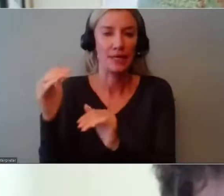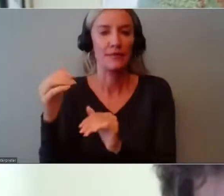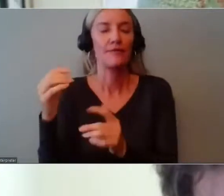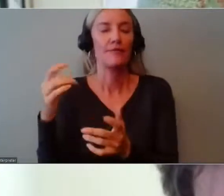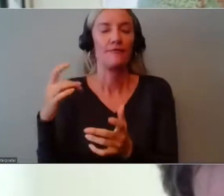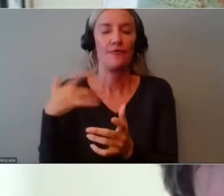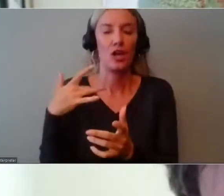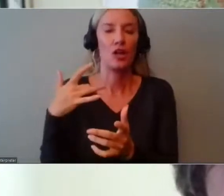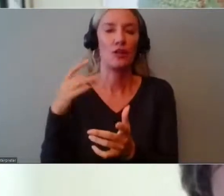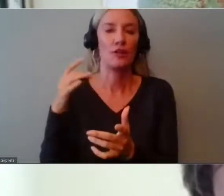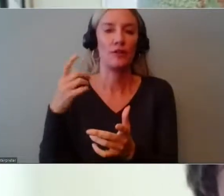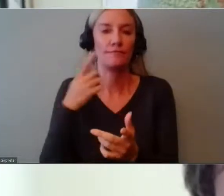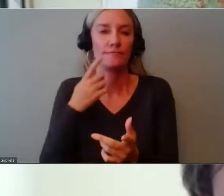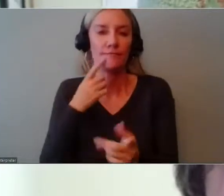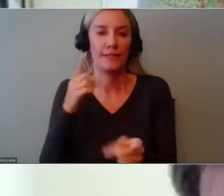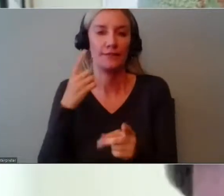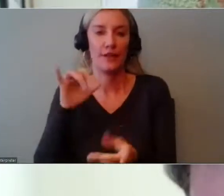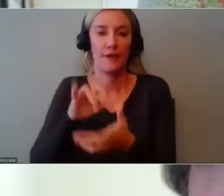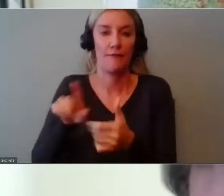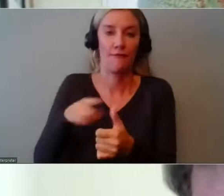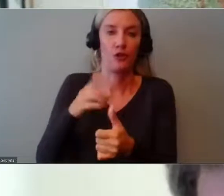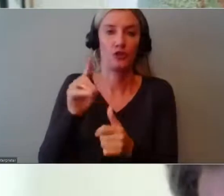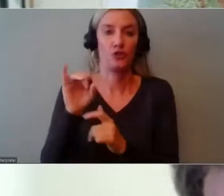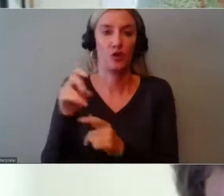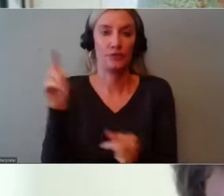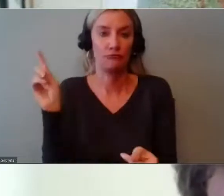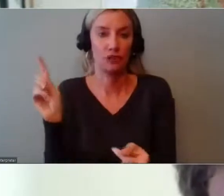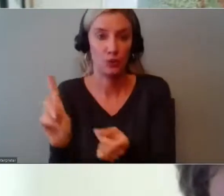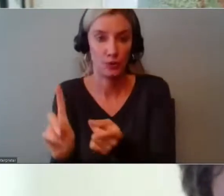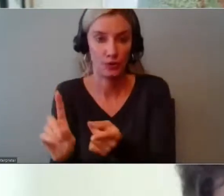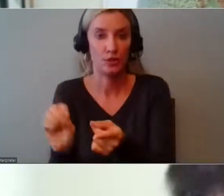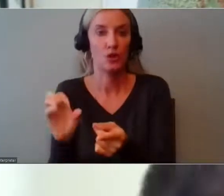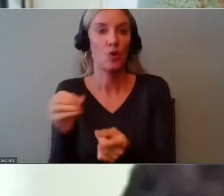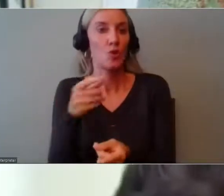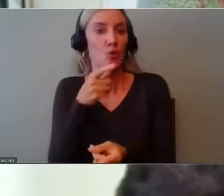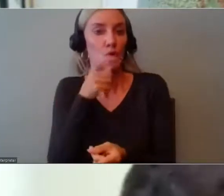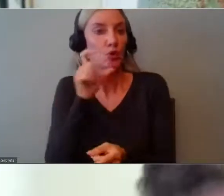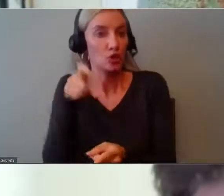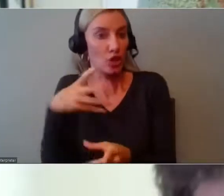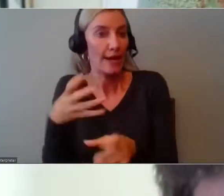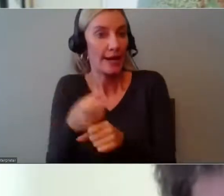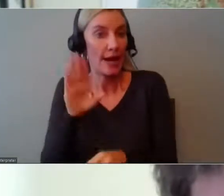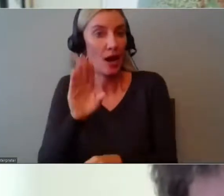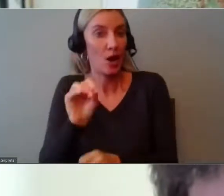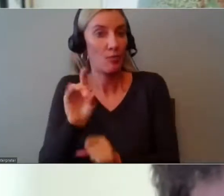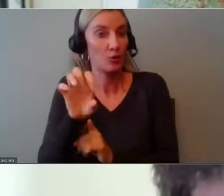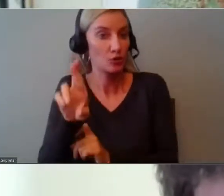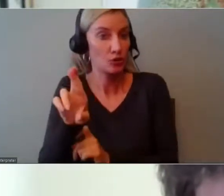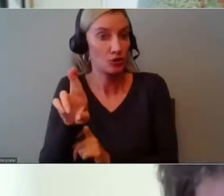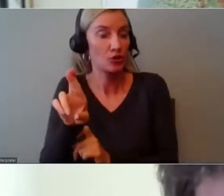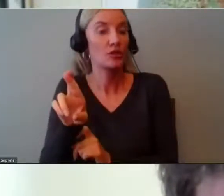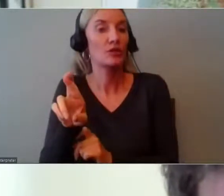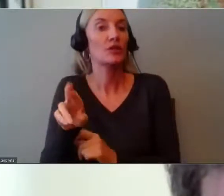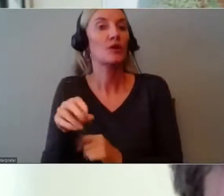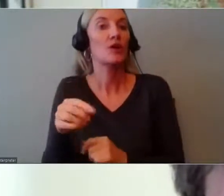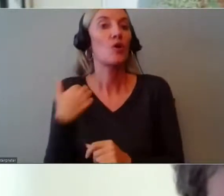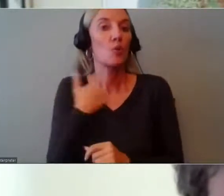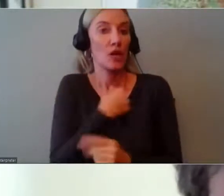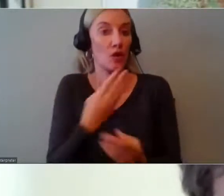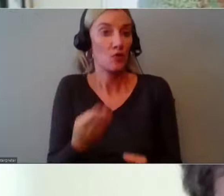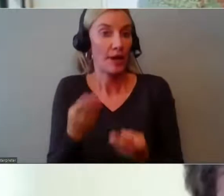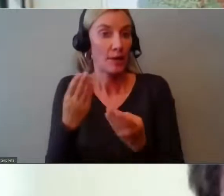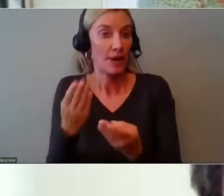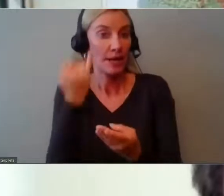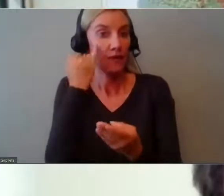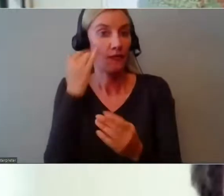who needs a booster and should receive a booster? We're recommending for those people who are 65 years old